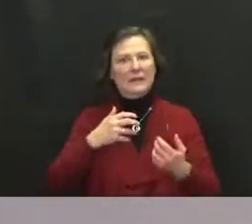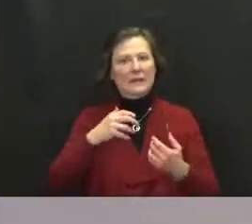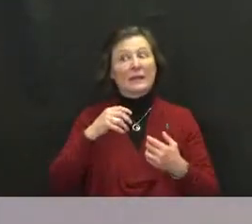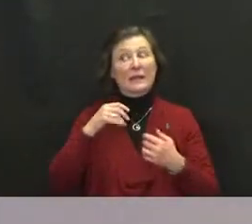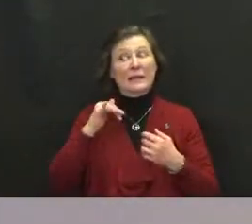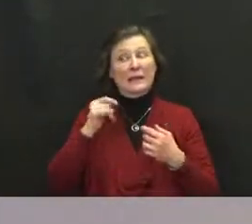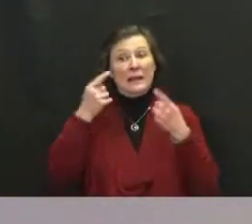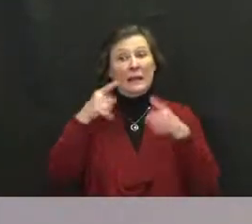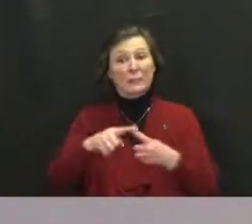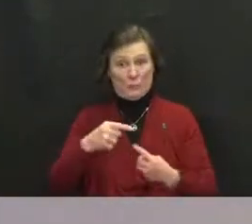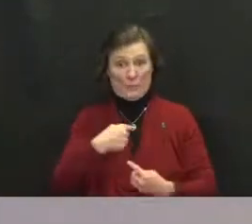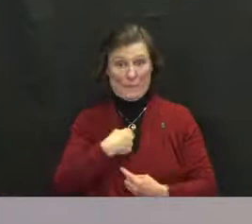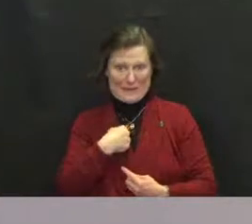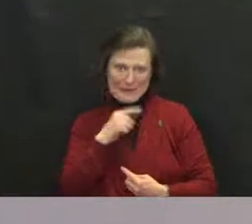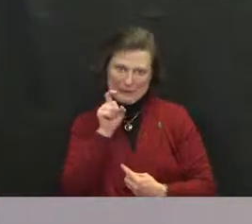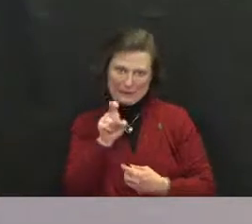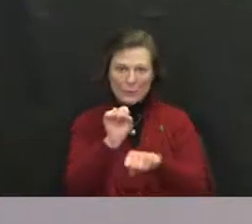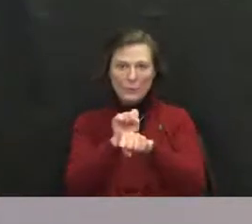on that.